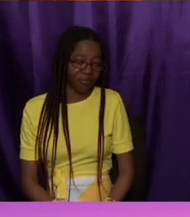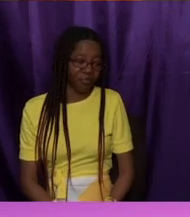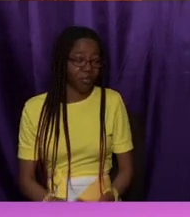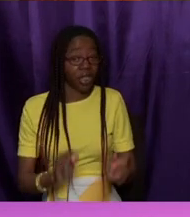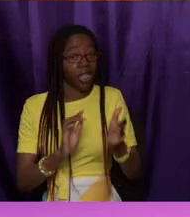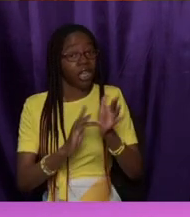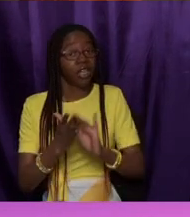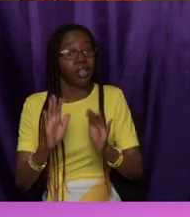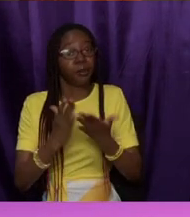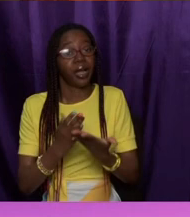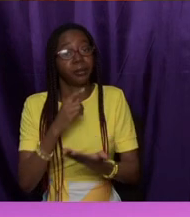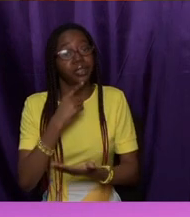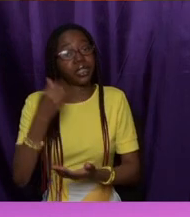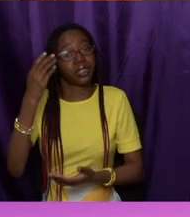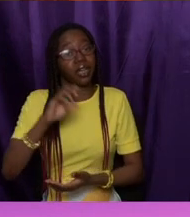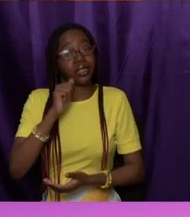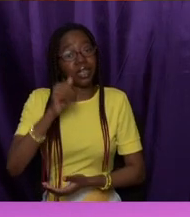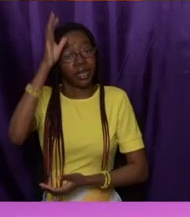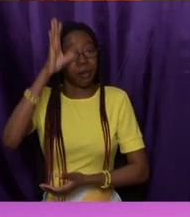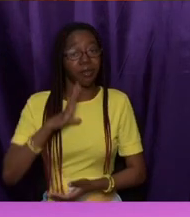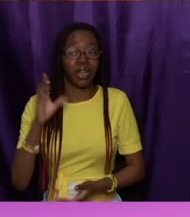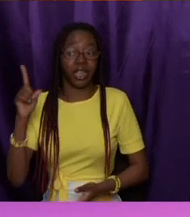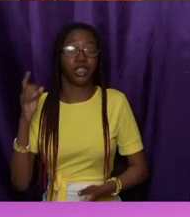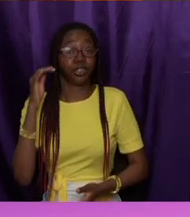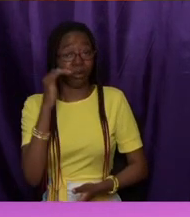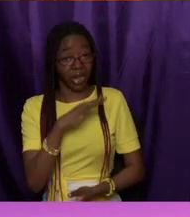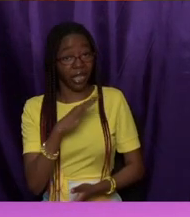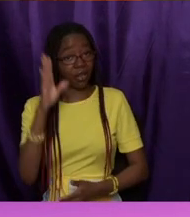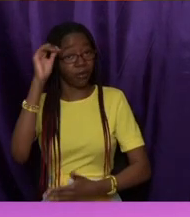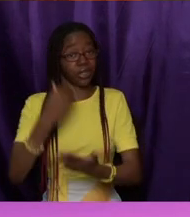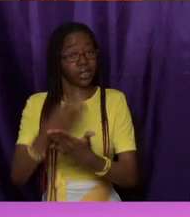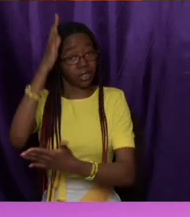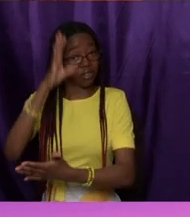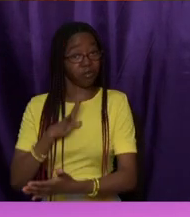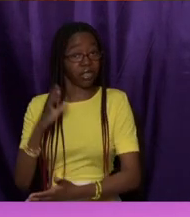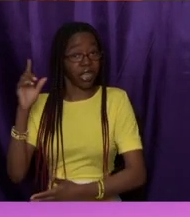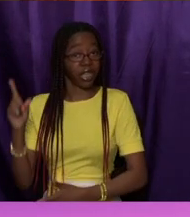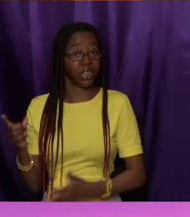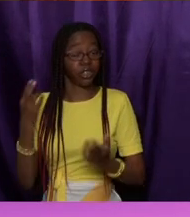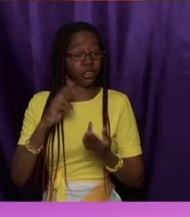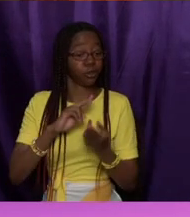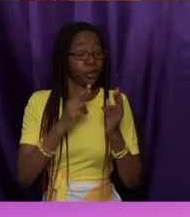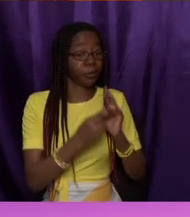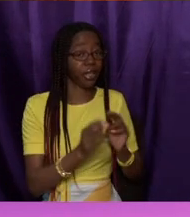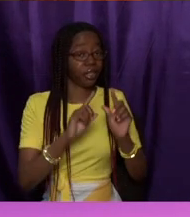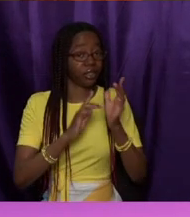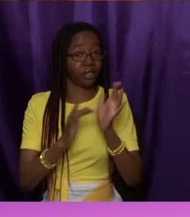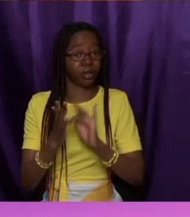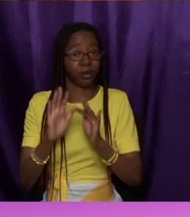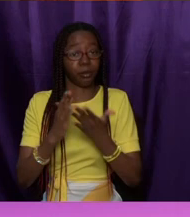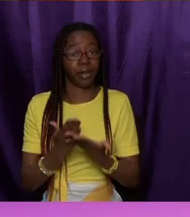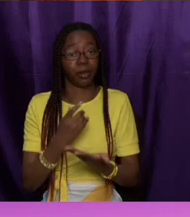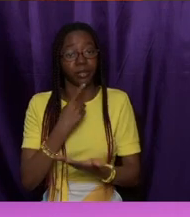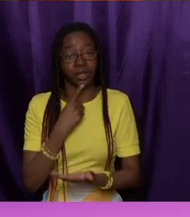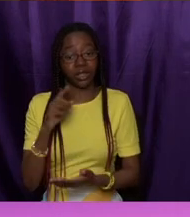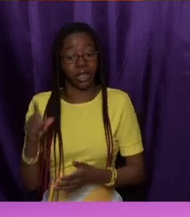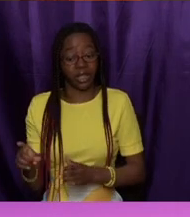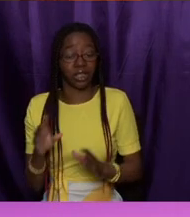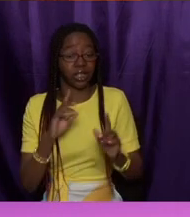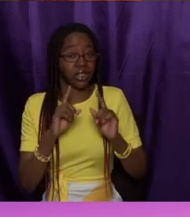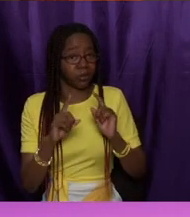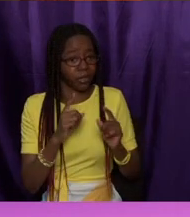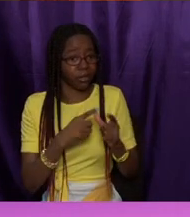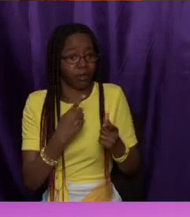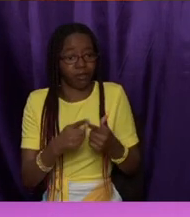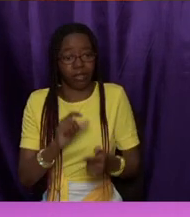The Bible says God is not a man that he should lie, nor the son of man that he should repent. The Bible says, does he speak and